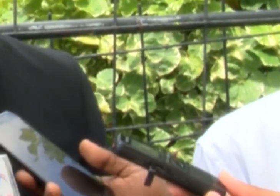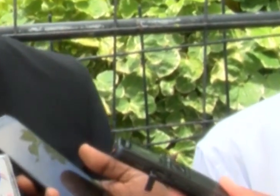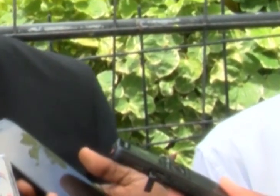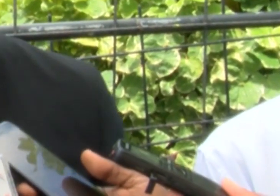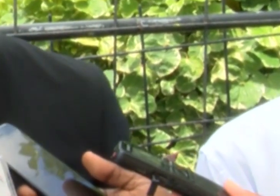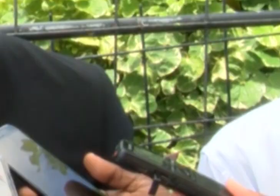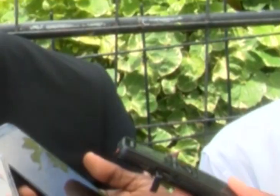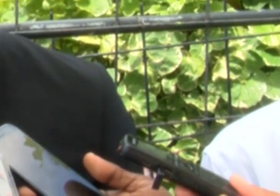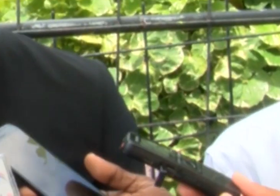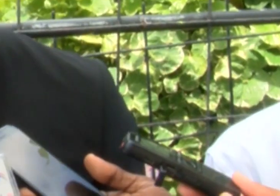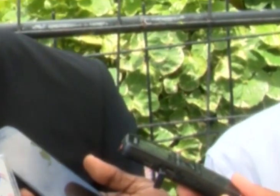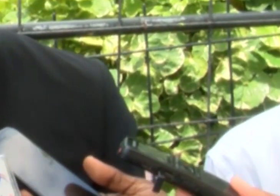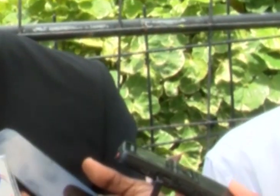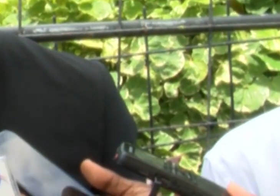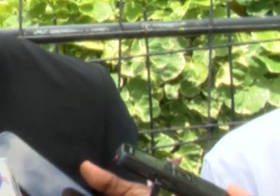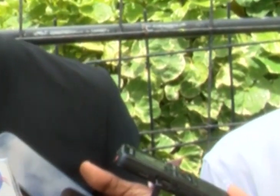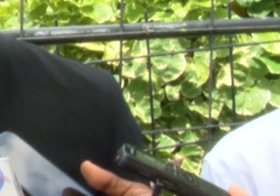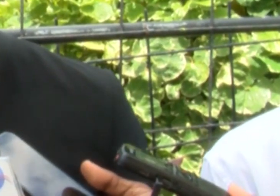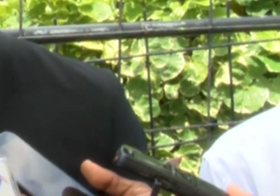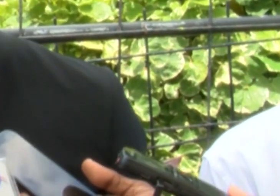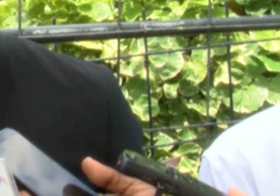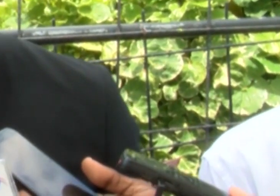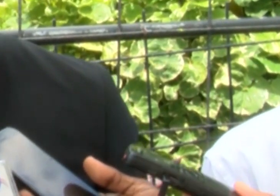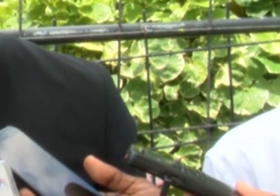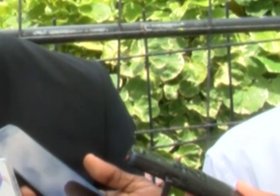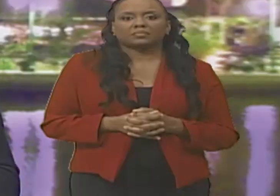largely because of the air quality.